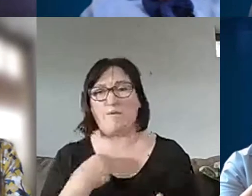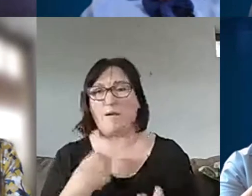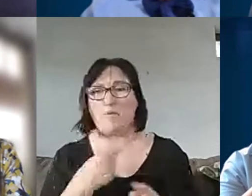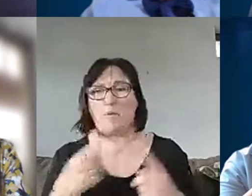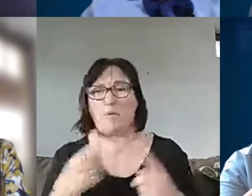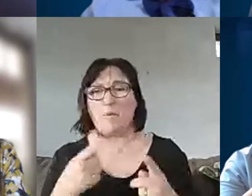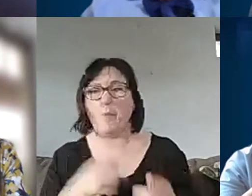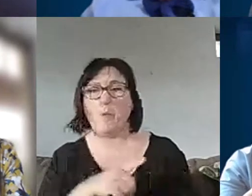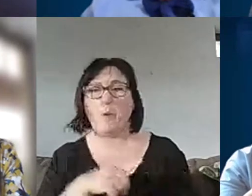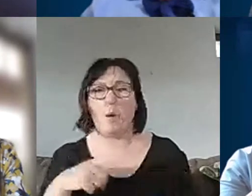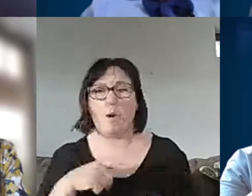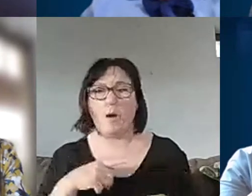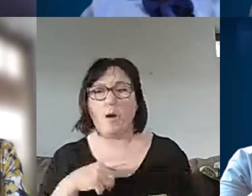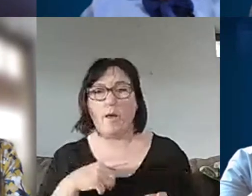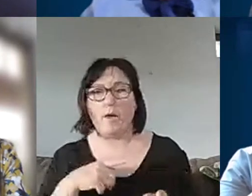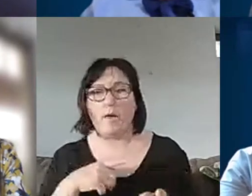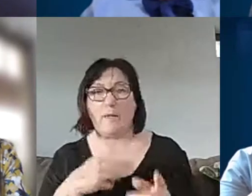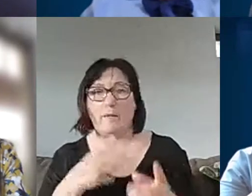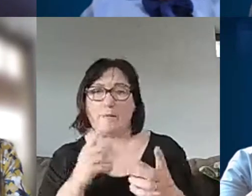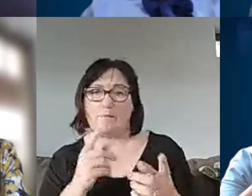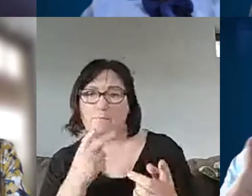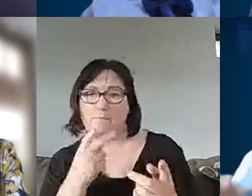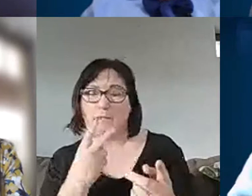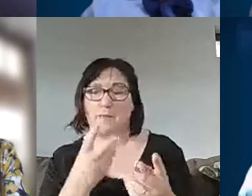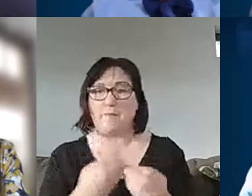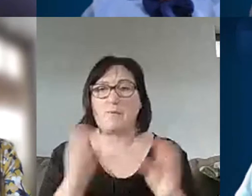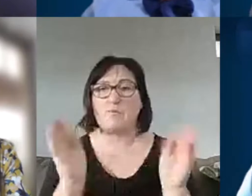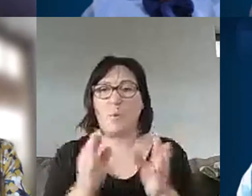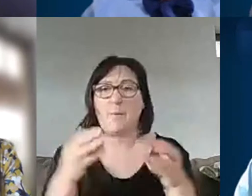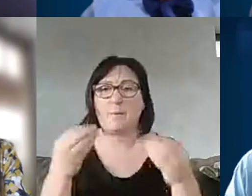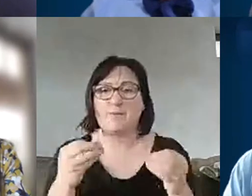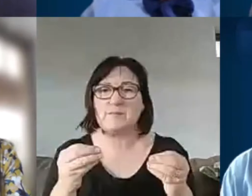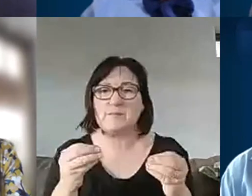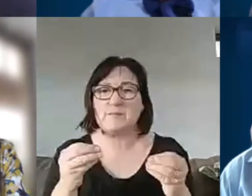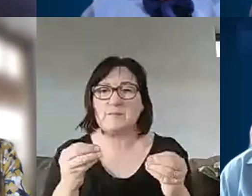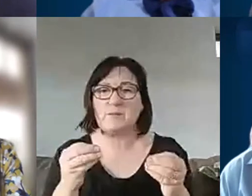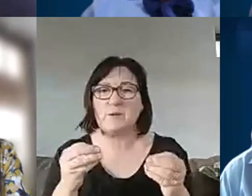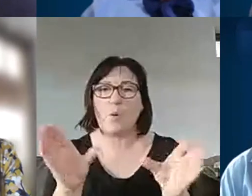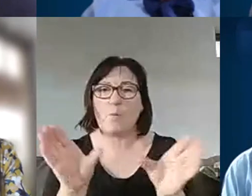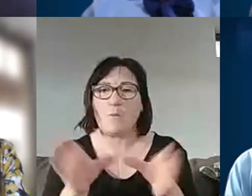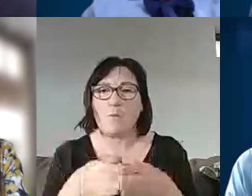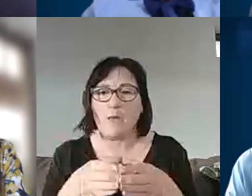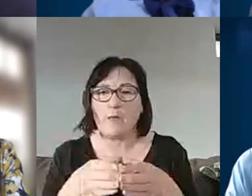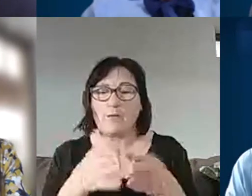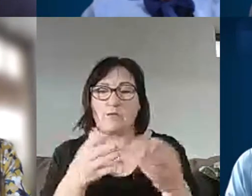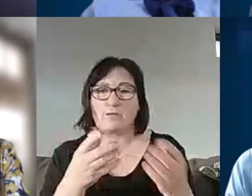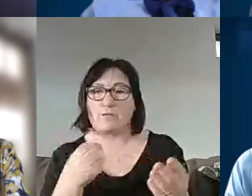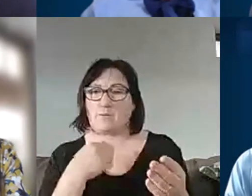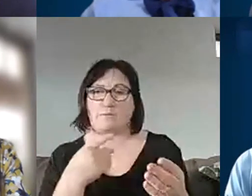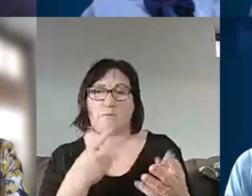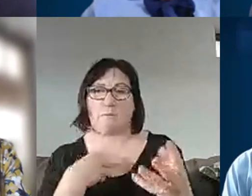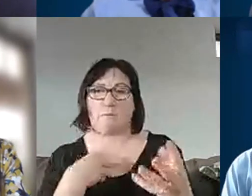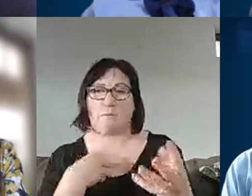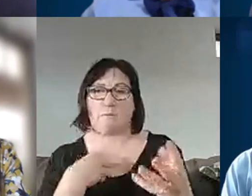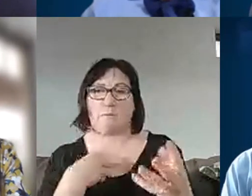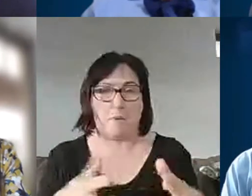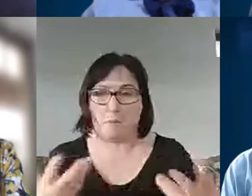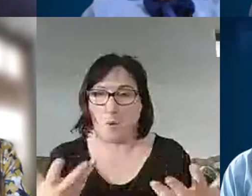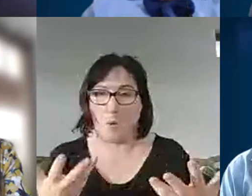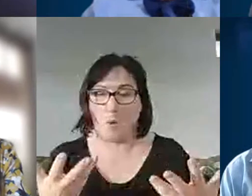business corporation? Okay. In that case, if you no longer meet the criteria, you will no longer have